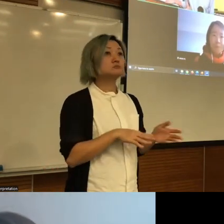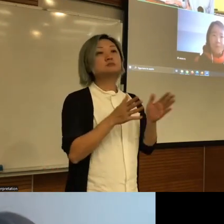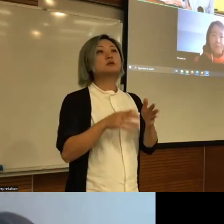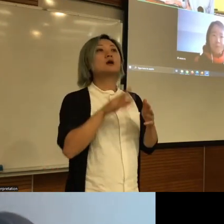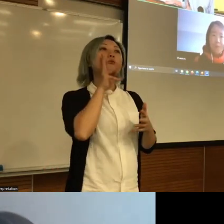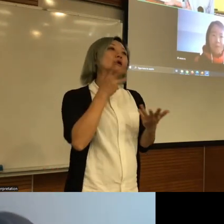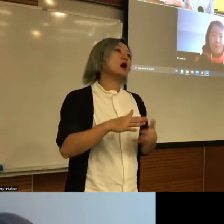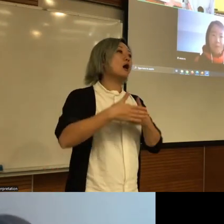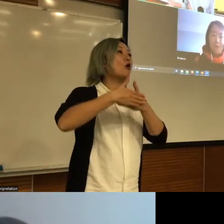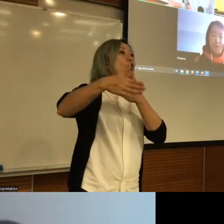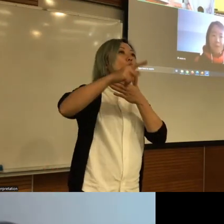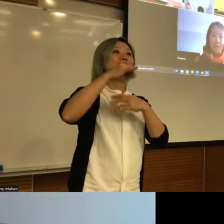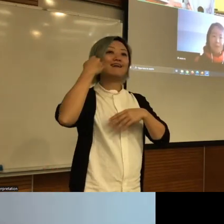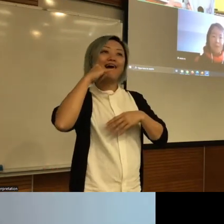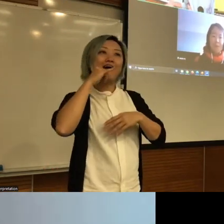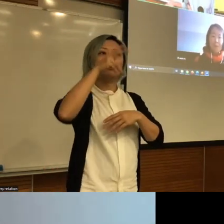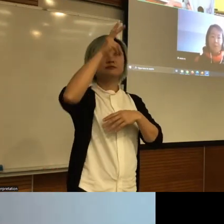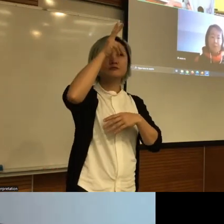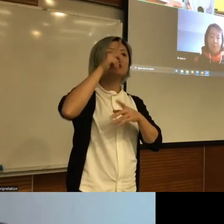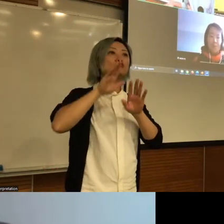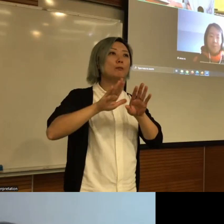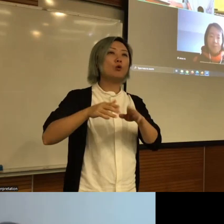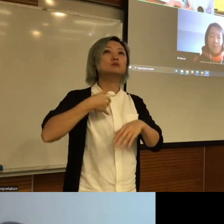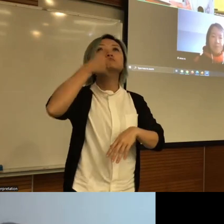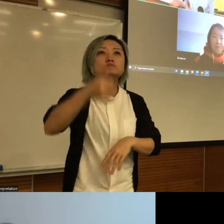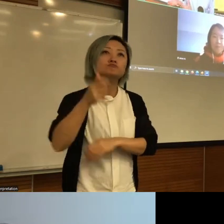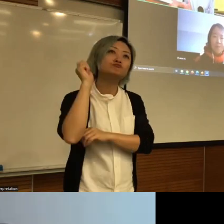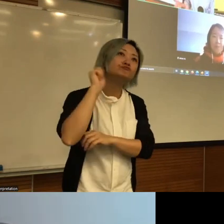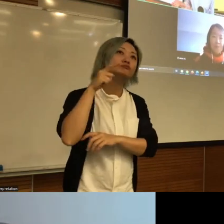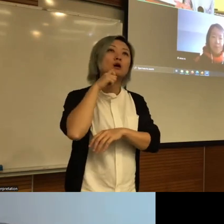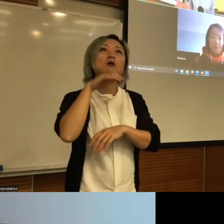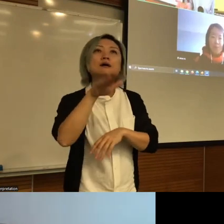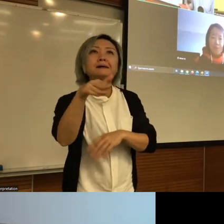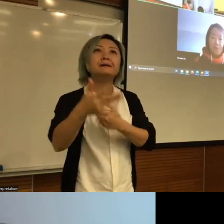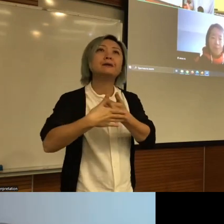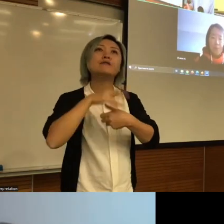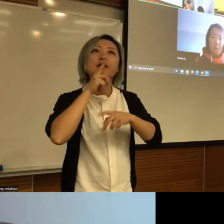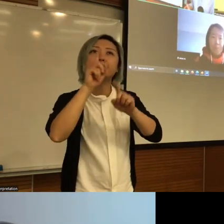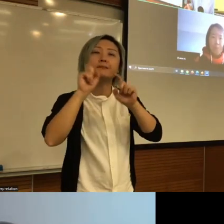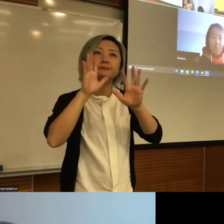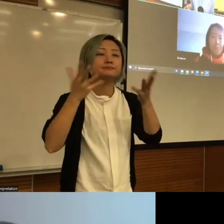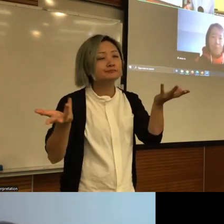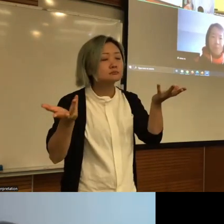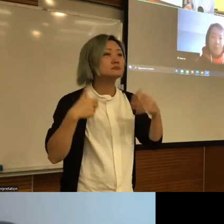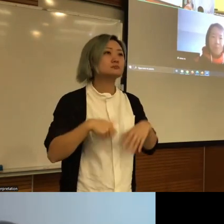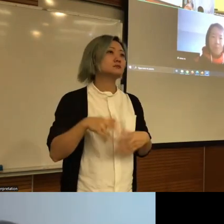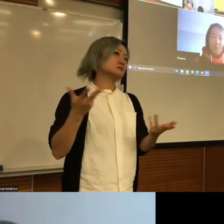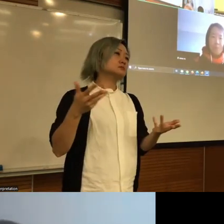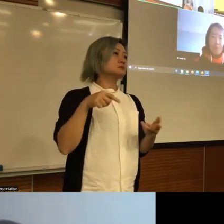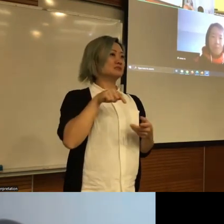public services and deaf people who are, who are seeking